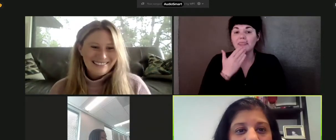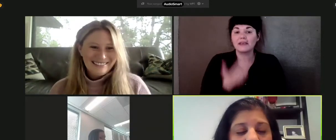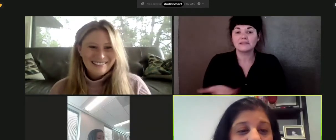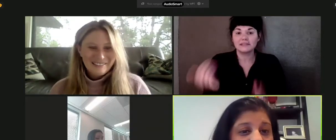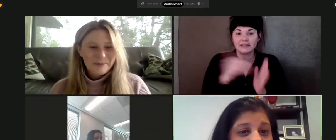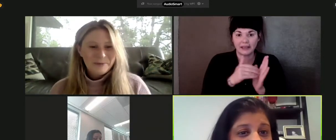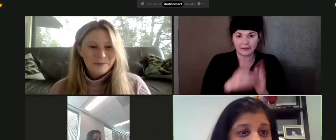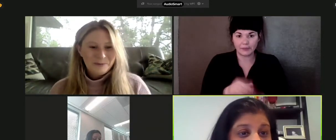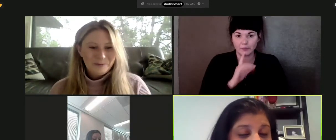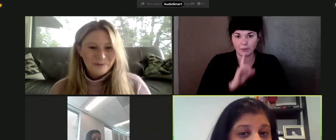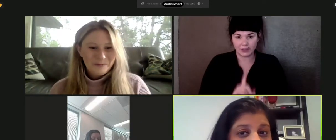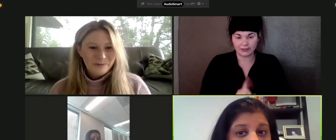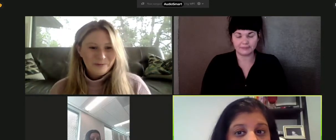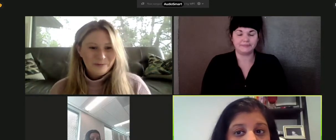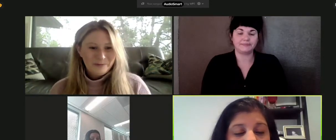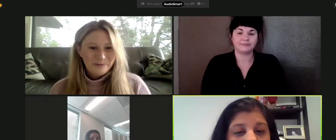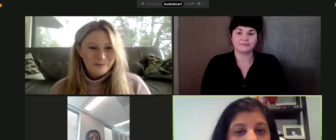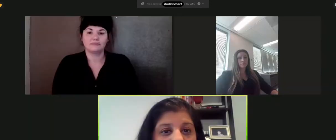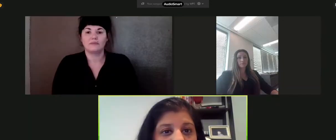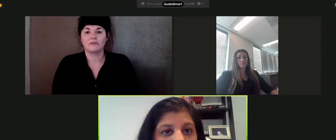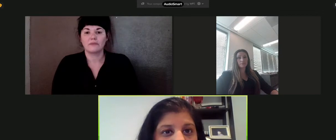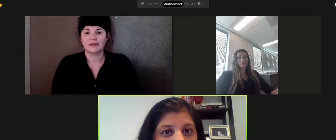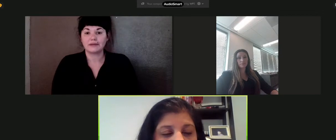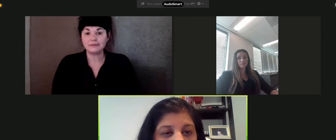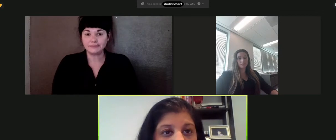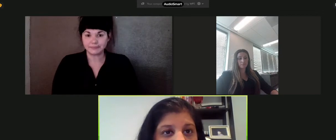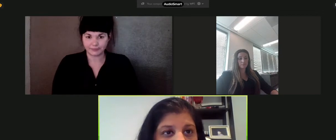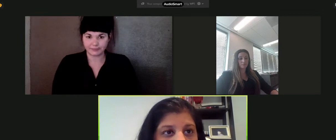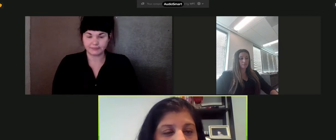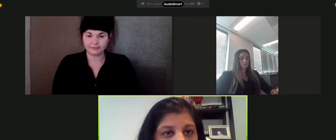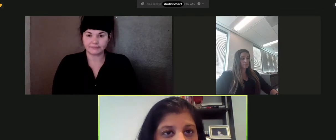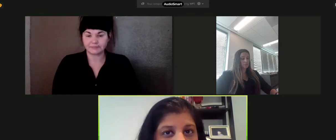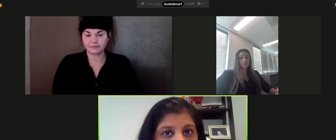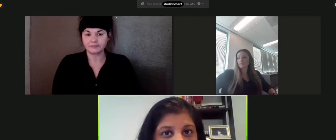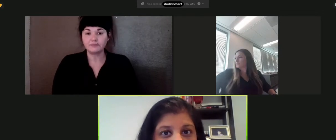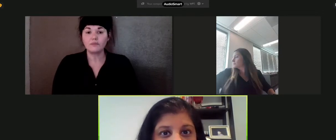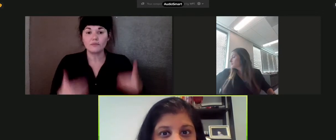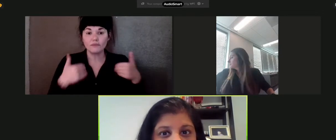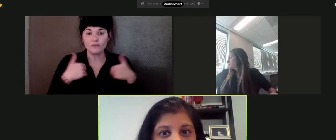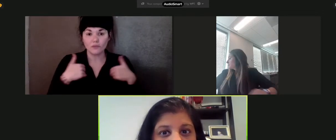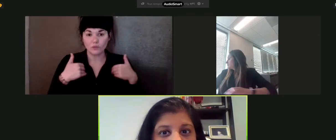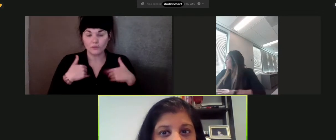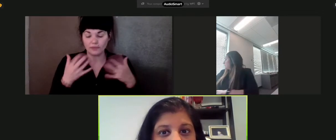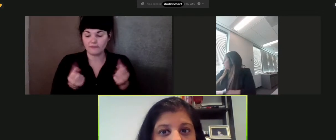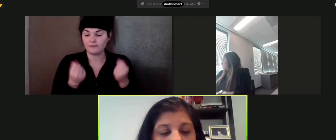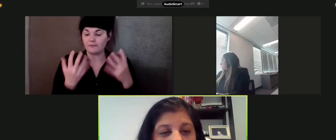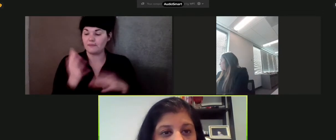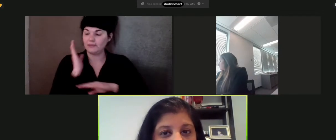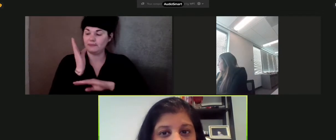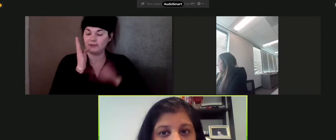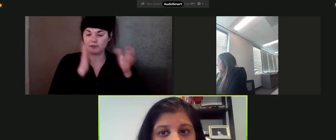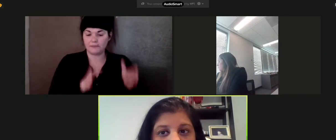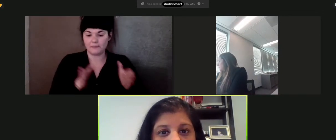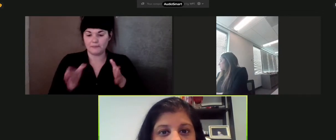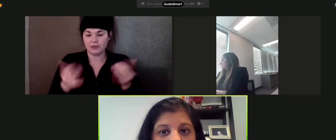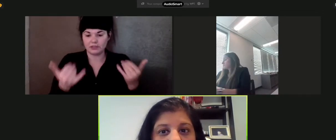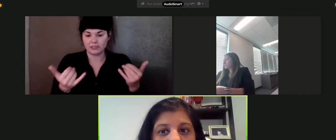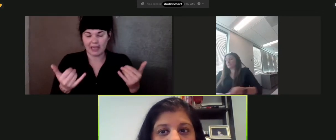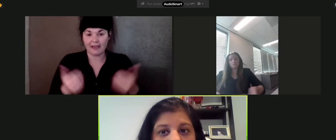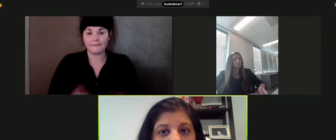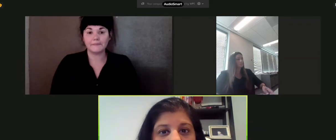really, in addition to Hannah, we're going to be hearing from a number of speakers today. We have 4 super